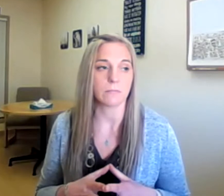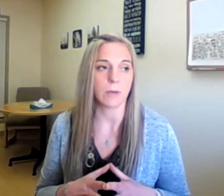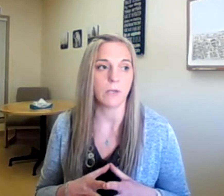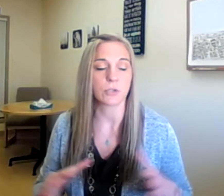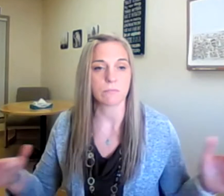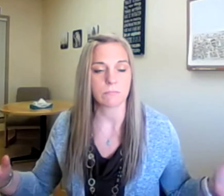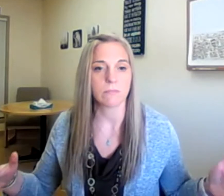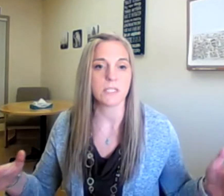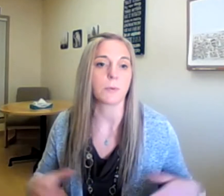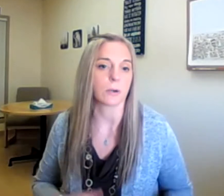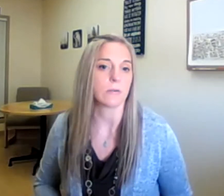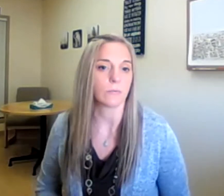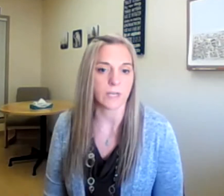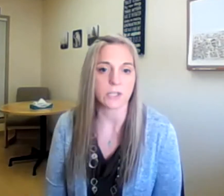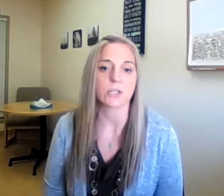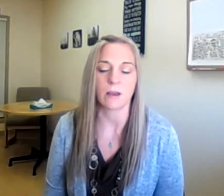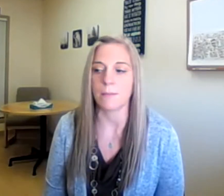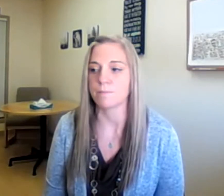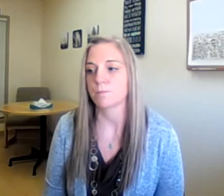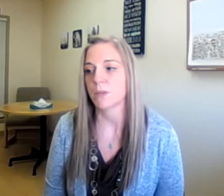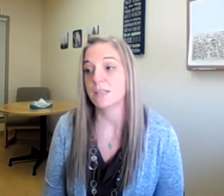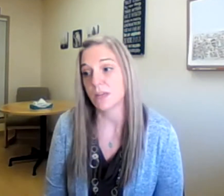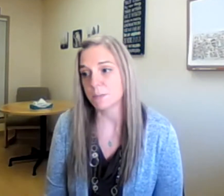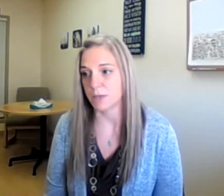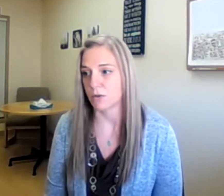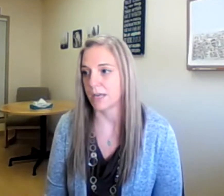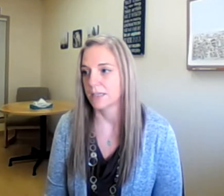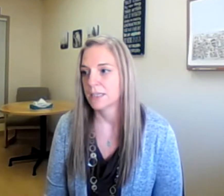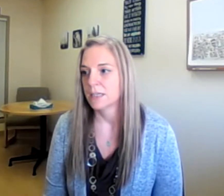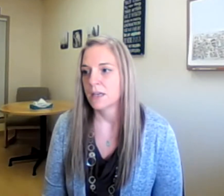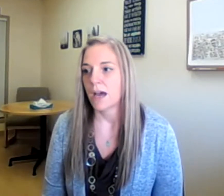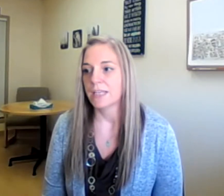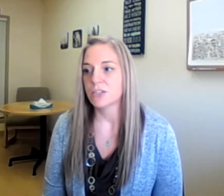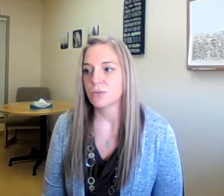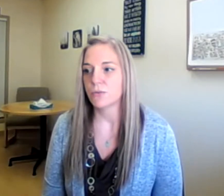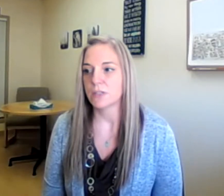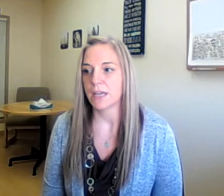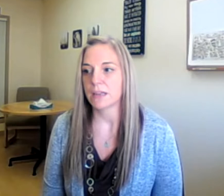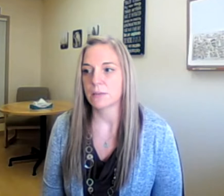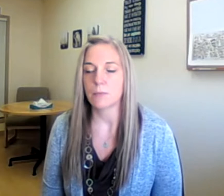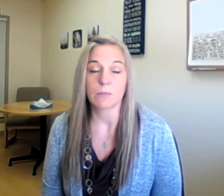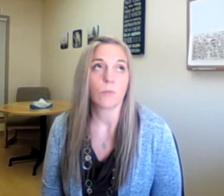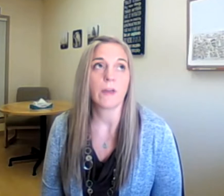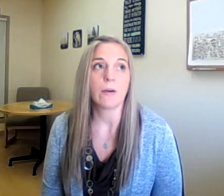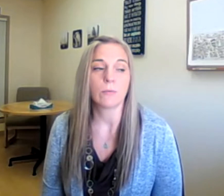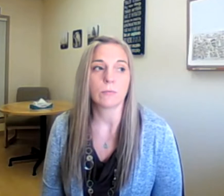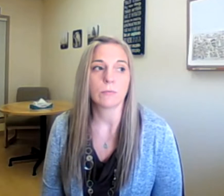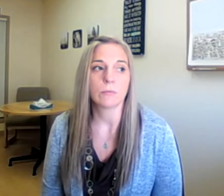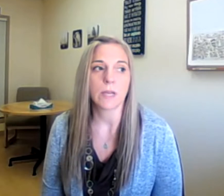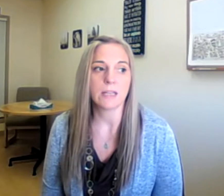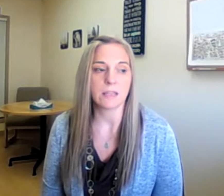create a much deeper reach. And so that's been great. I do feel like